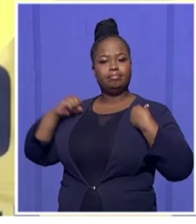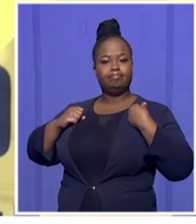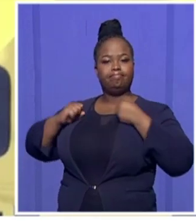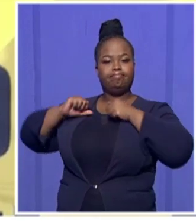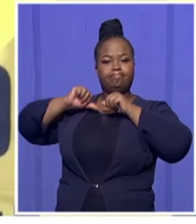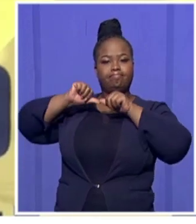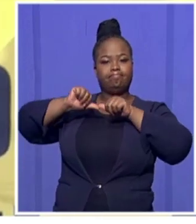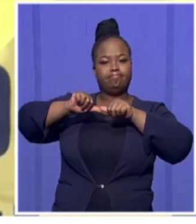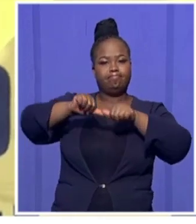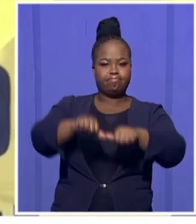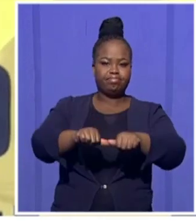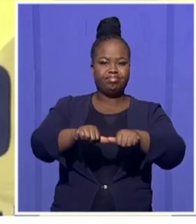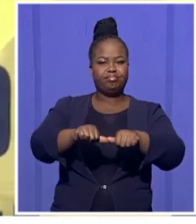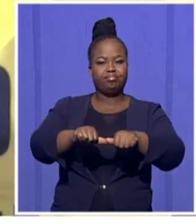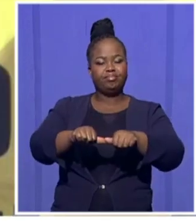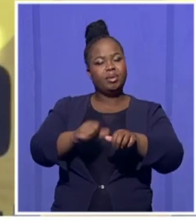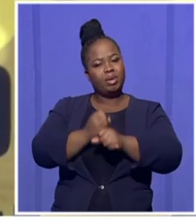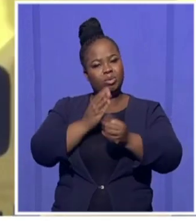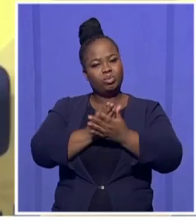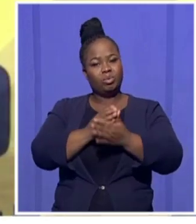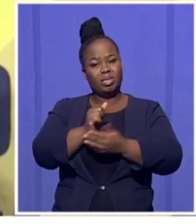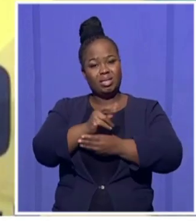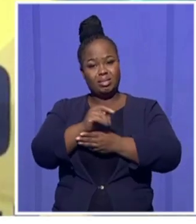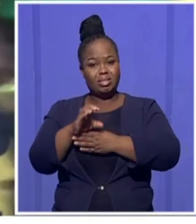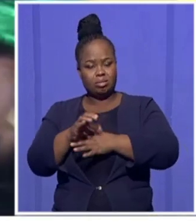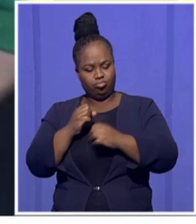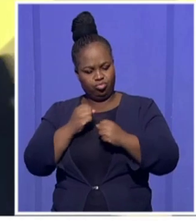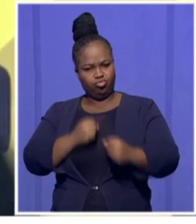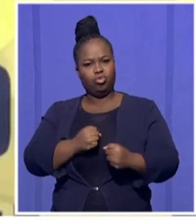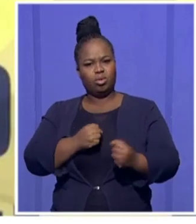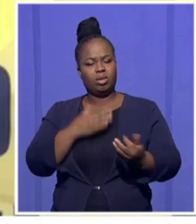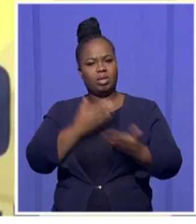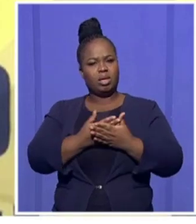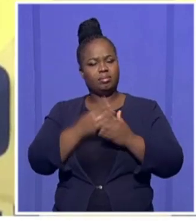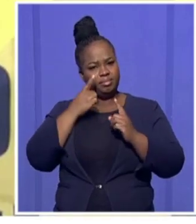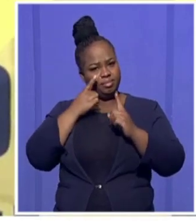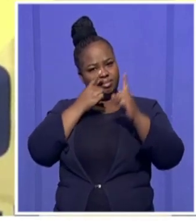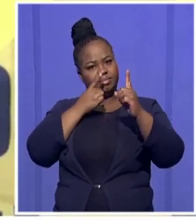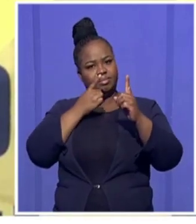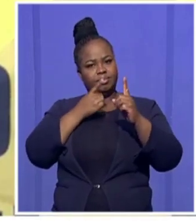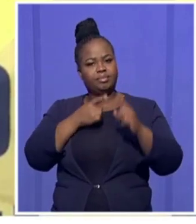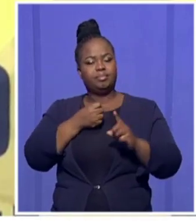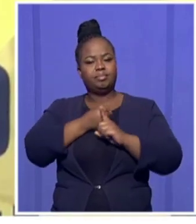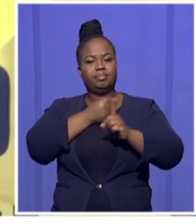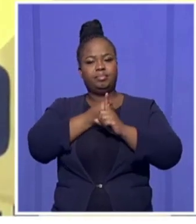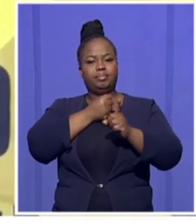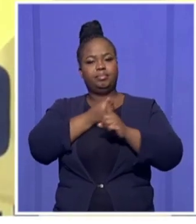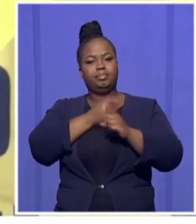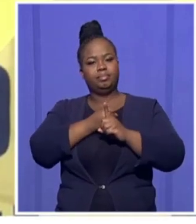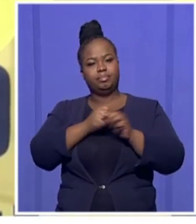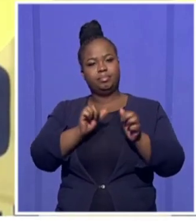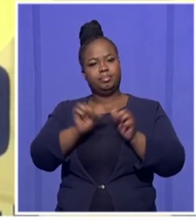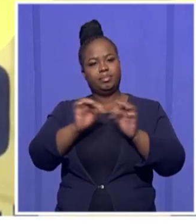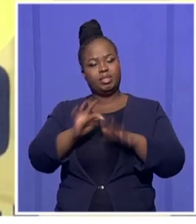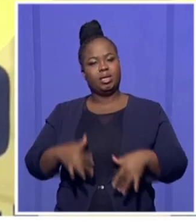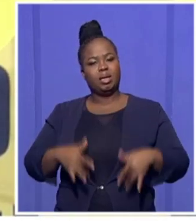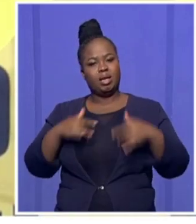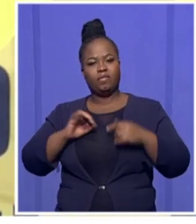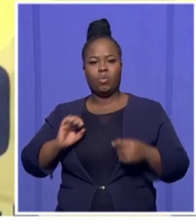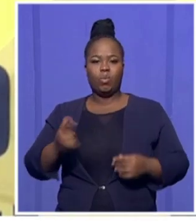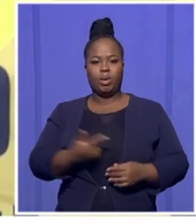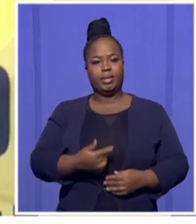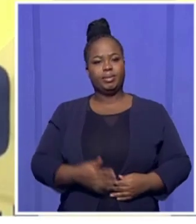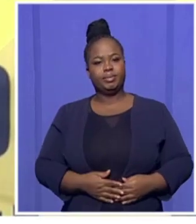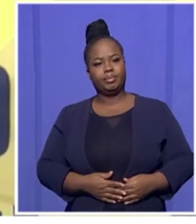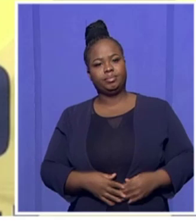towards building a strong ANC that will intensify the fight for a better life for all.